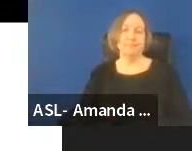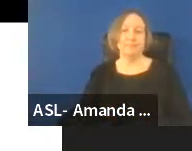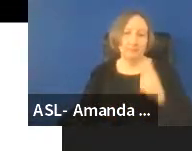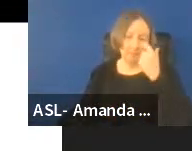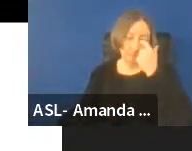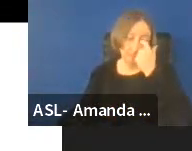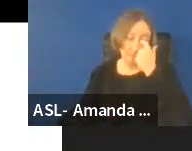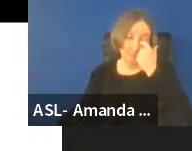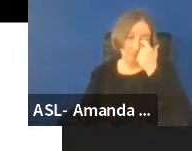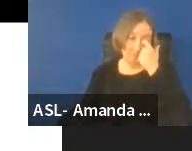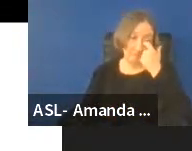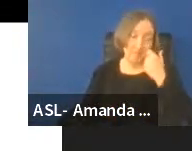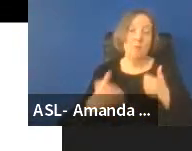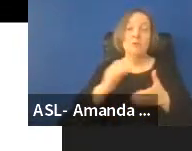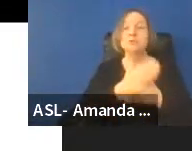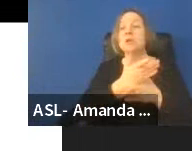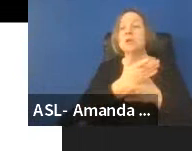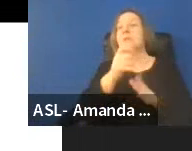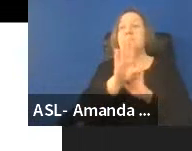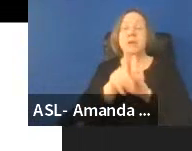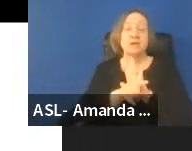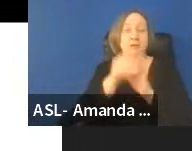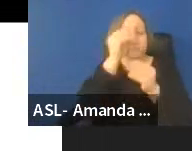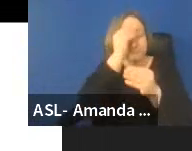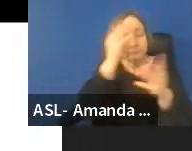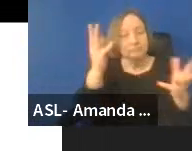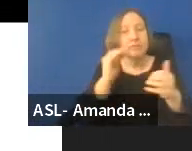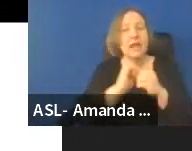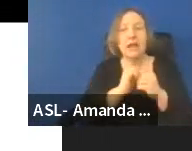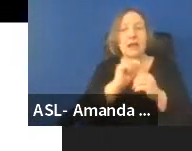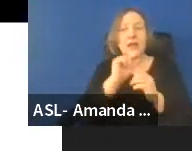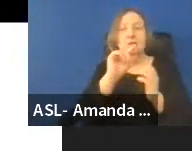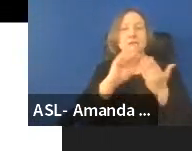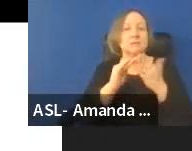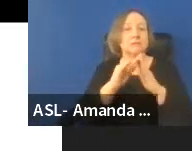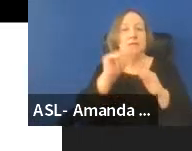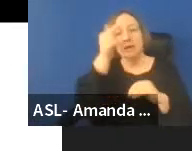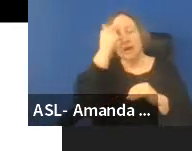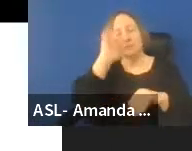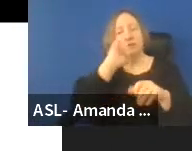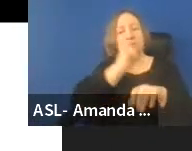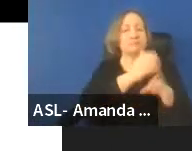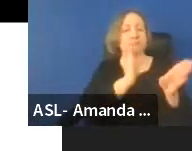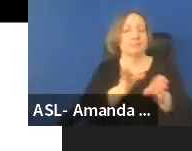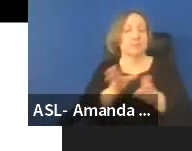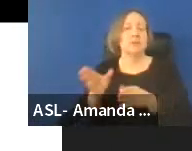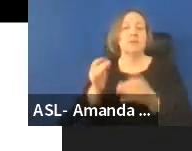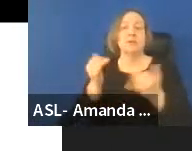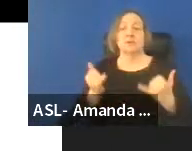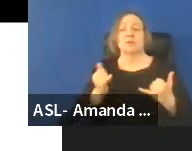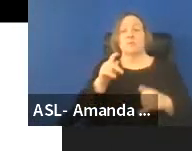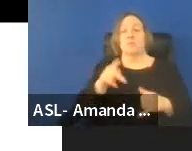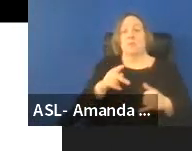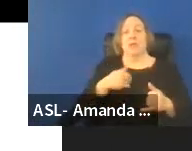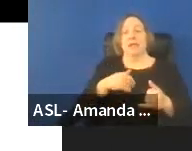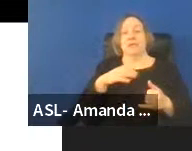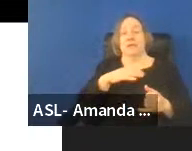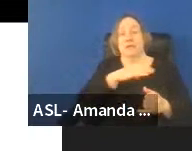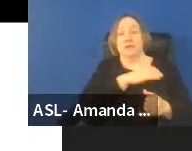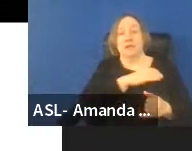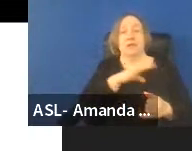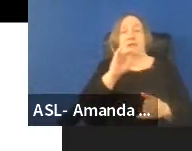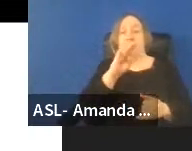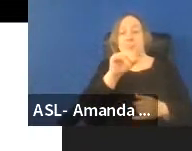I want to share a little background information on how city government is organized. Currently, Portland has a commission form of